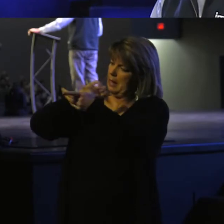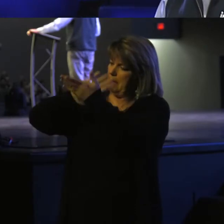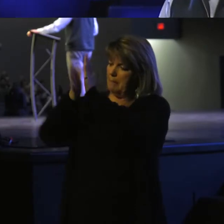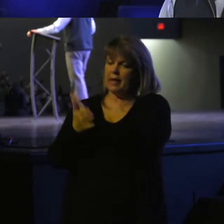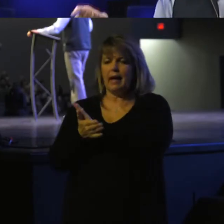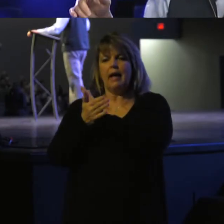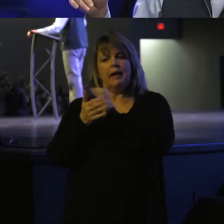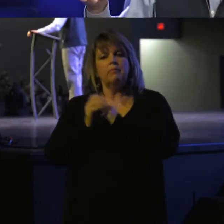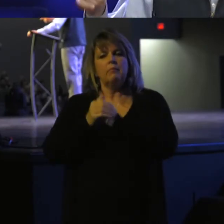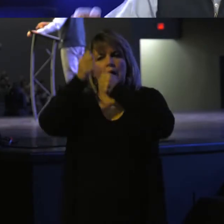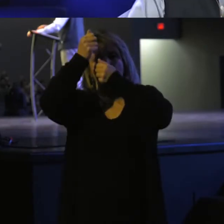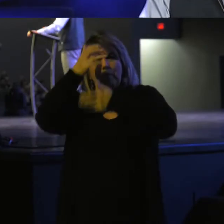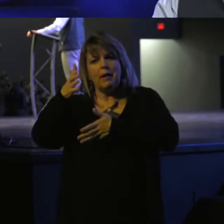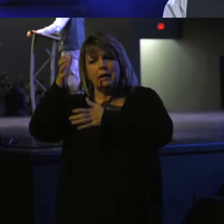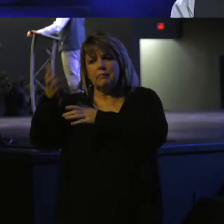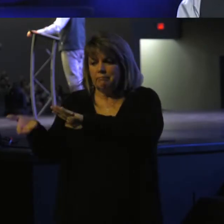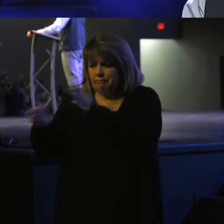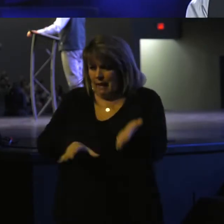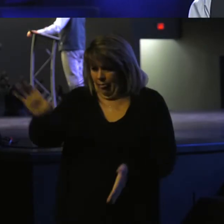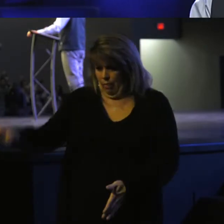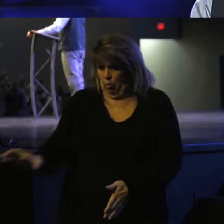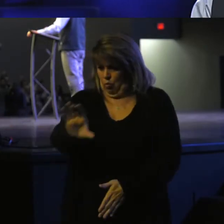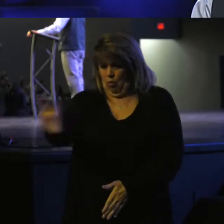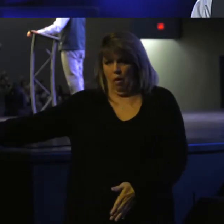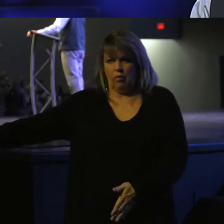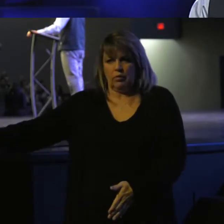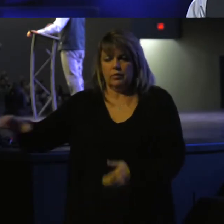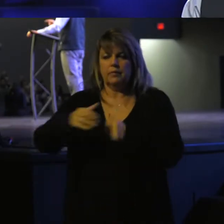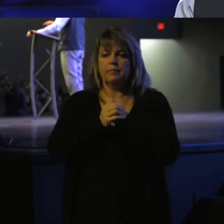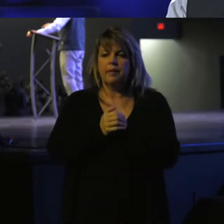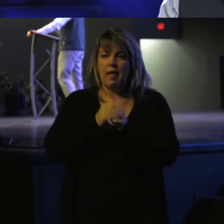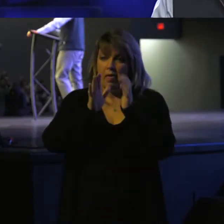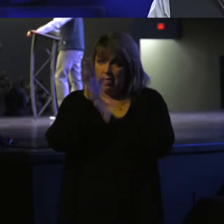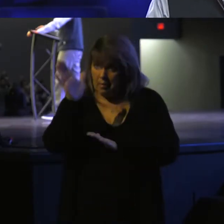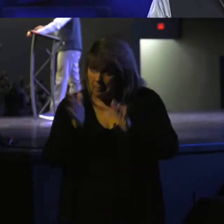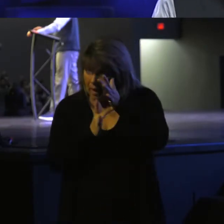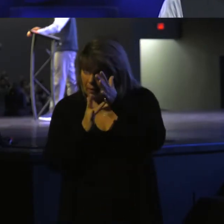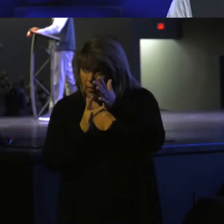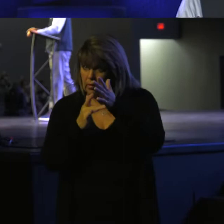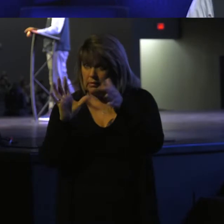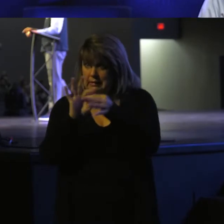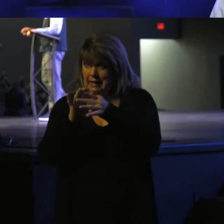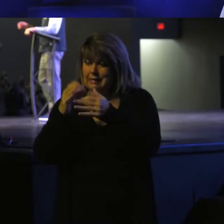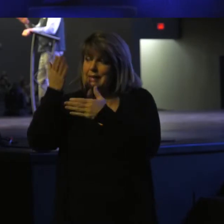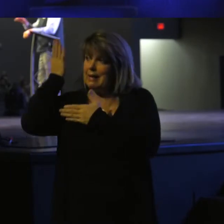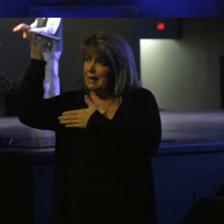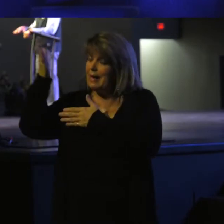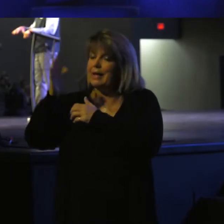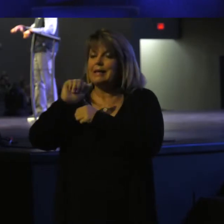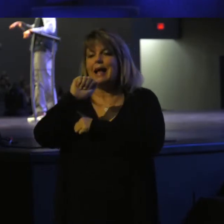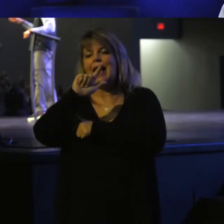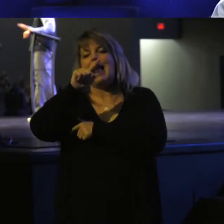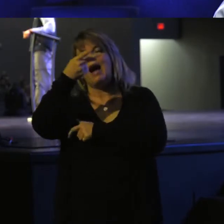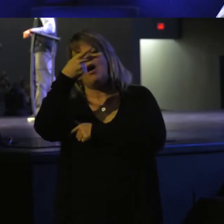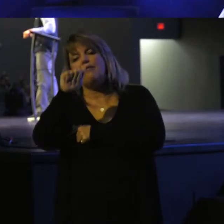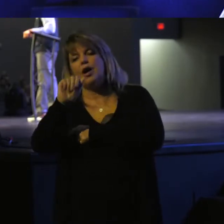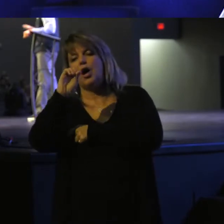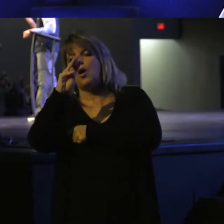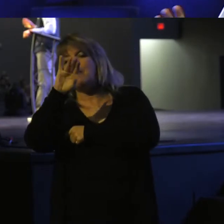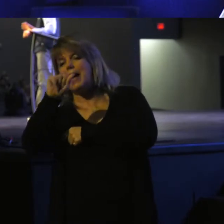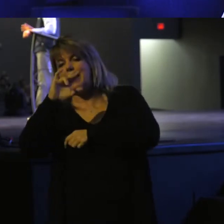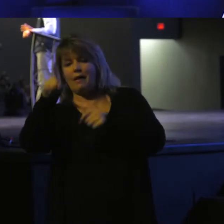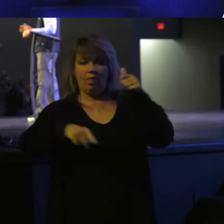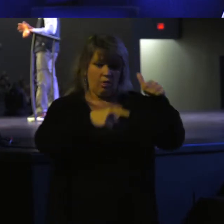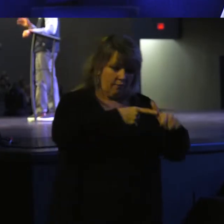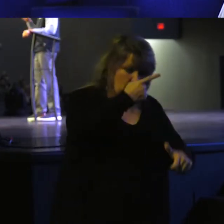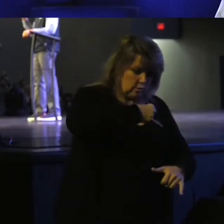obedient to death, even death on a cross. And the Bible says that he is the Alpha and the Omega, the first and the last,